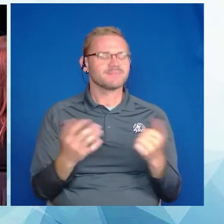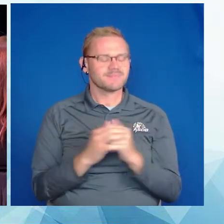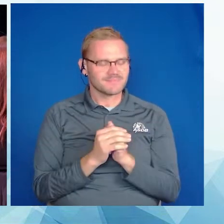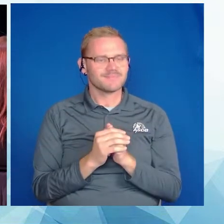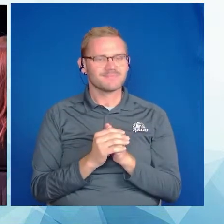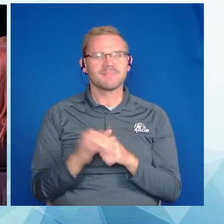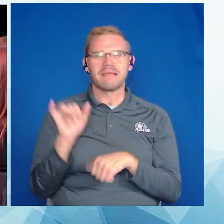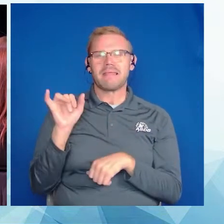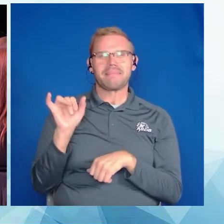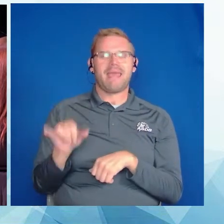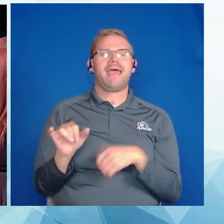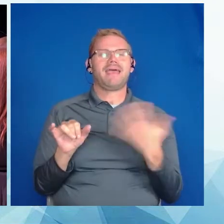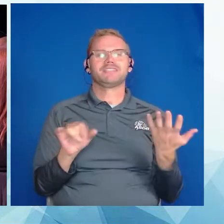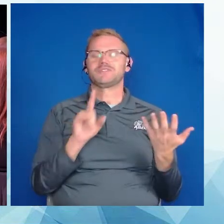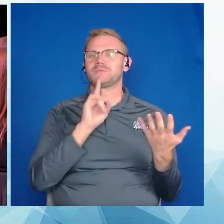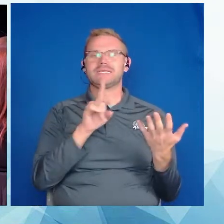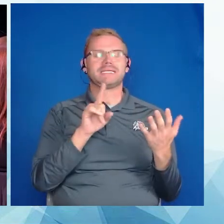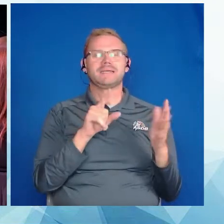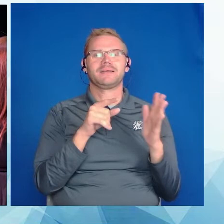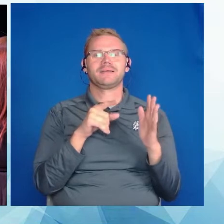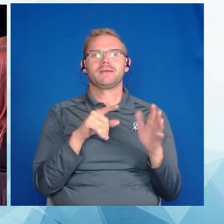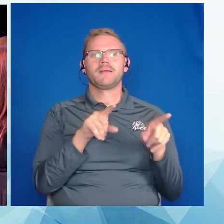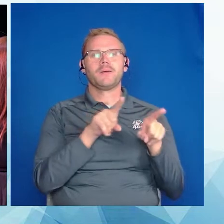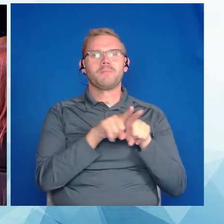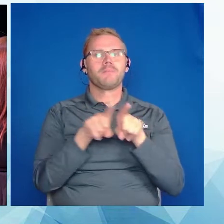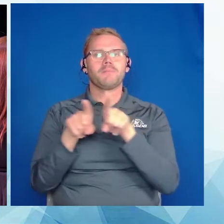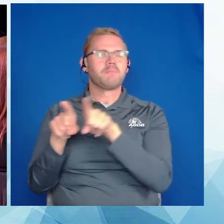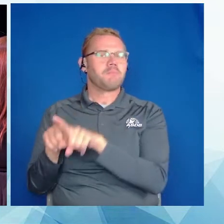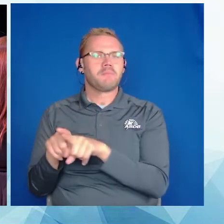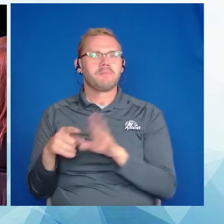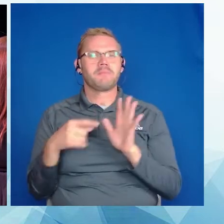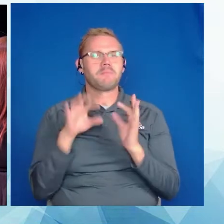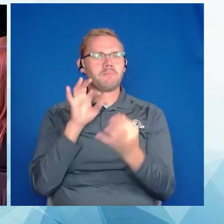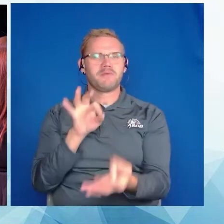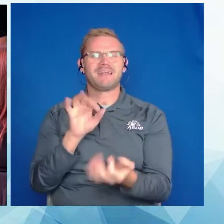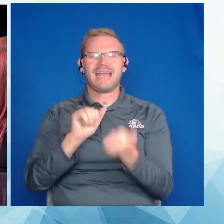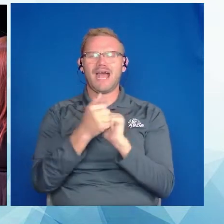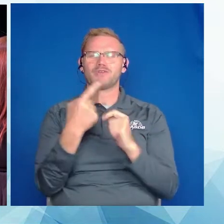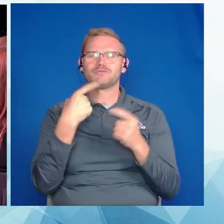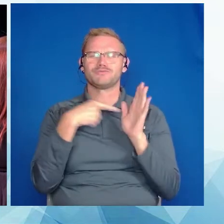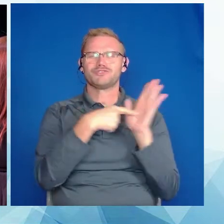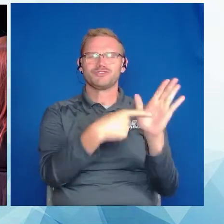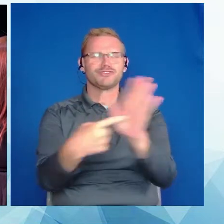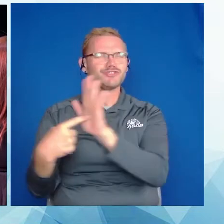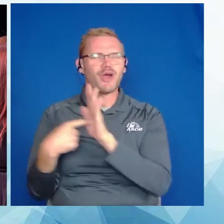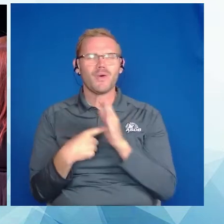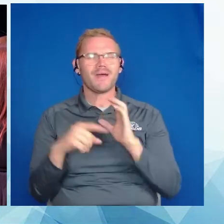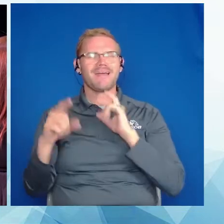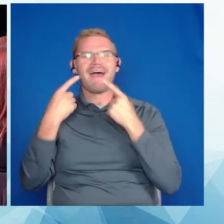And that is a great analogy when we think about effective communication